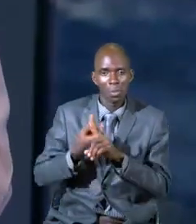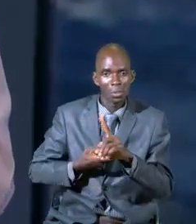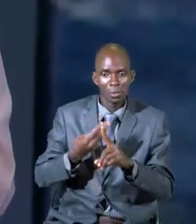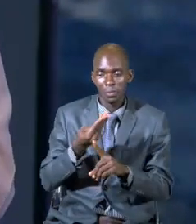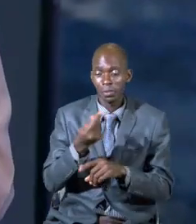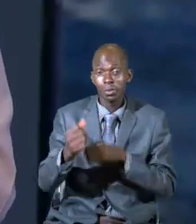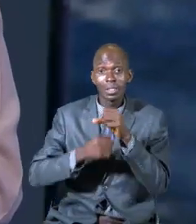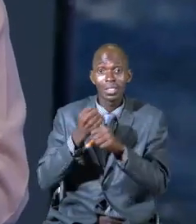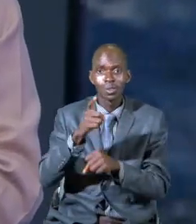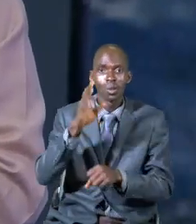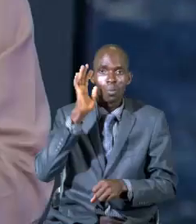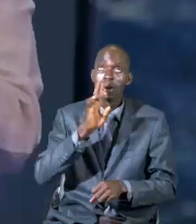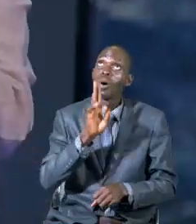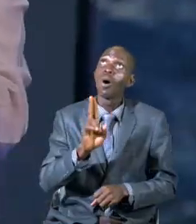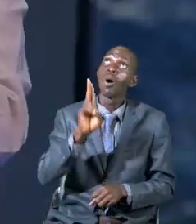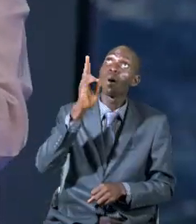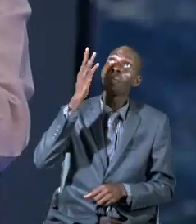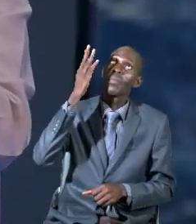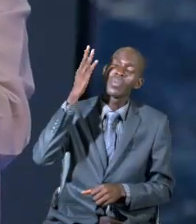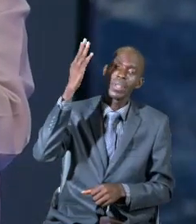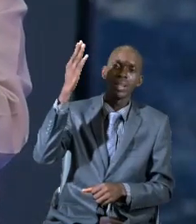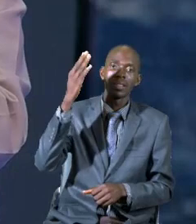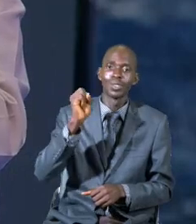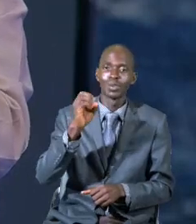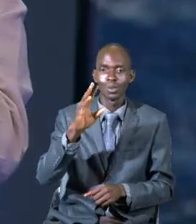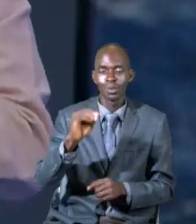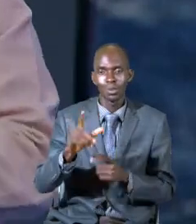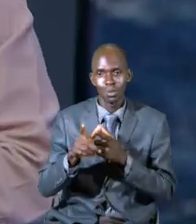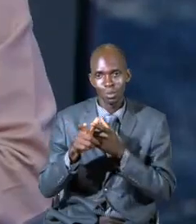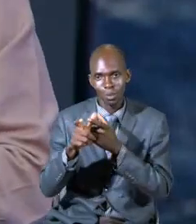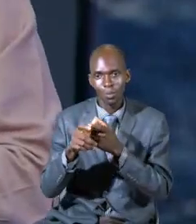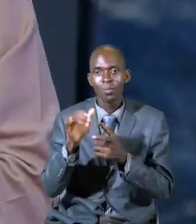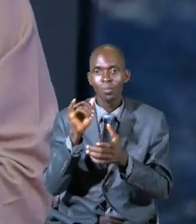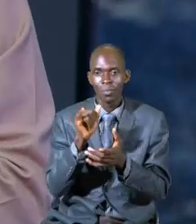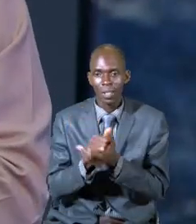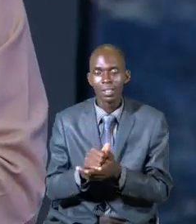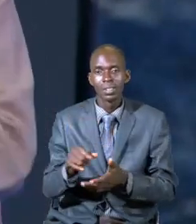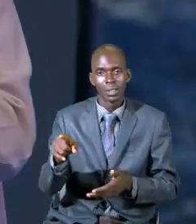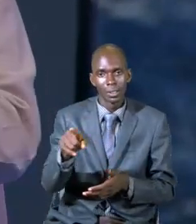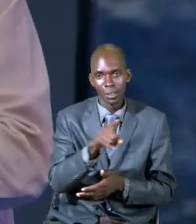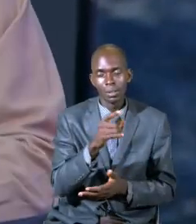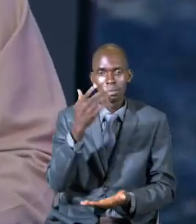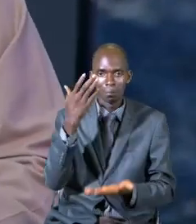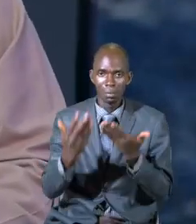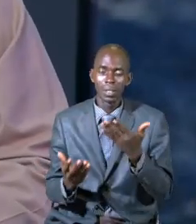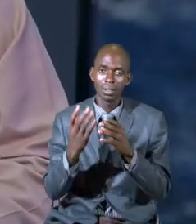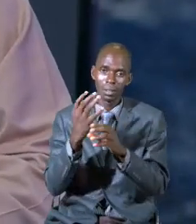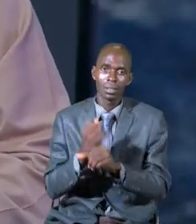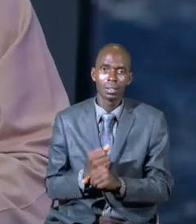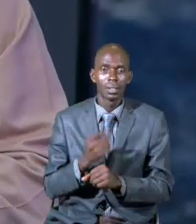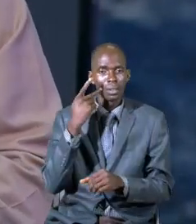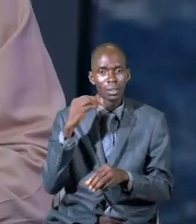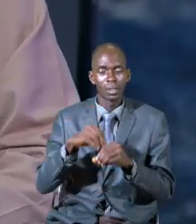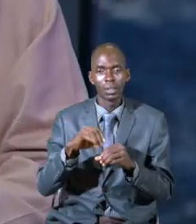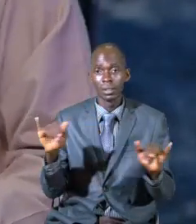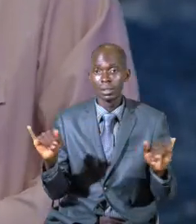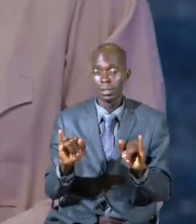there. So run that ye may obtain. Look at verse